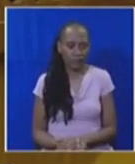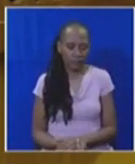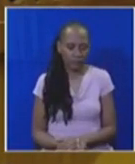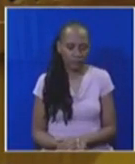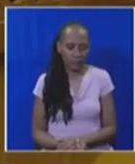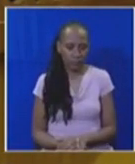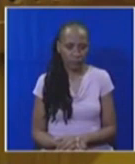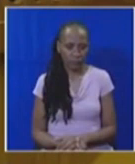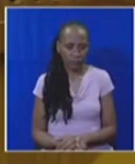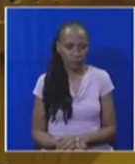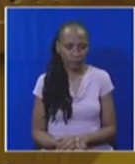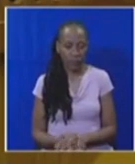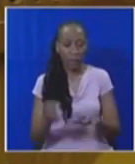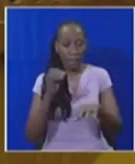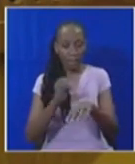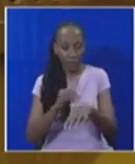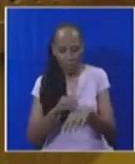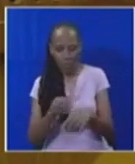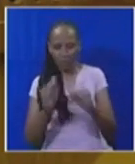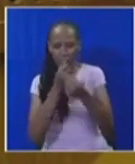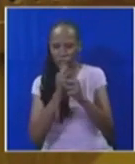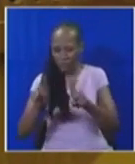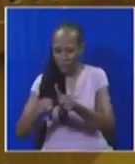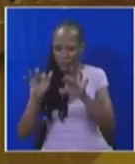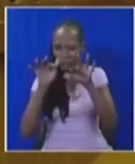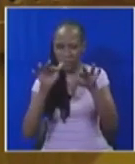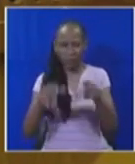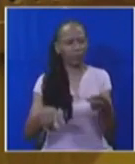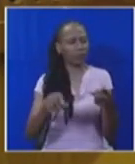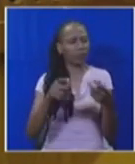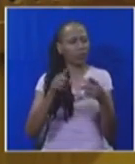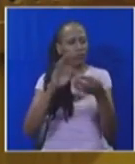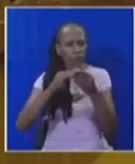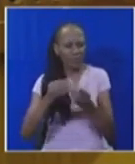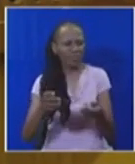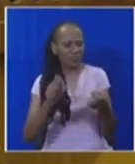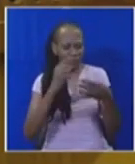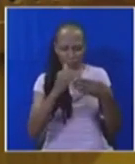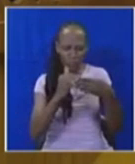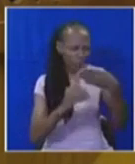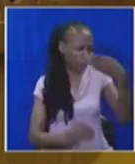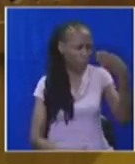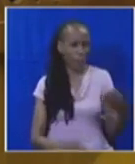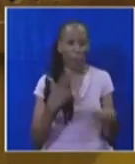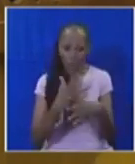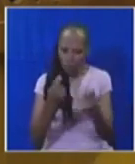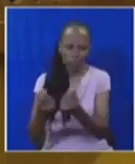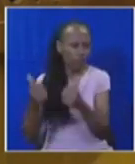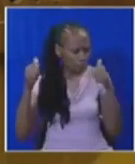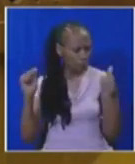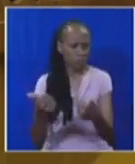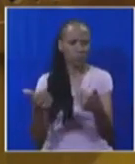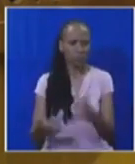civil society expressed through groups like Operation Hydrate and Gift of the Givers and many others is commendable. But it is